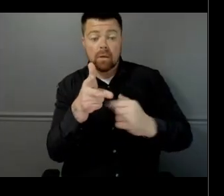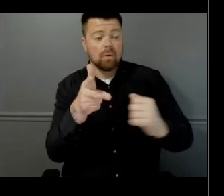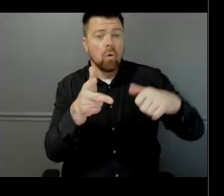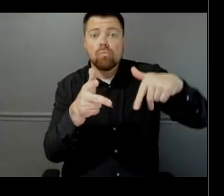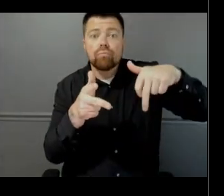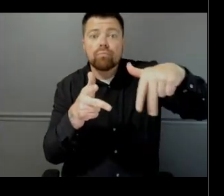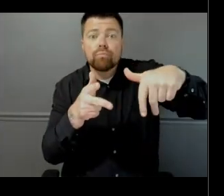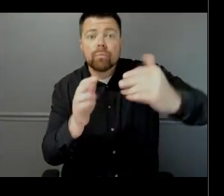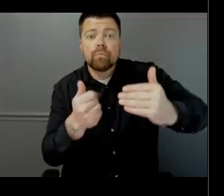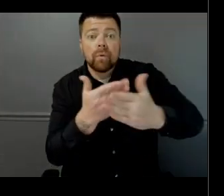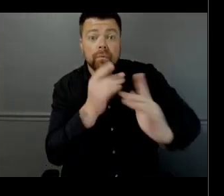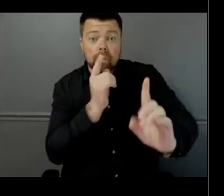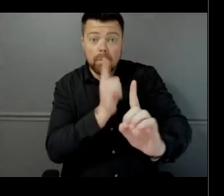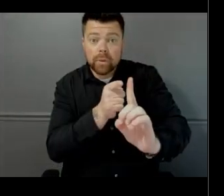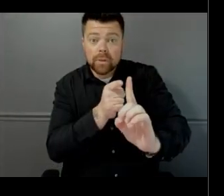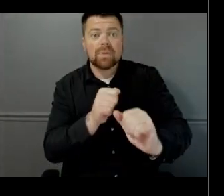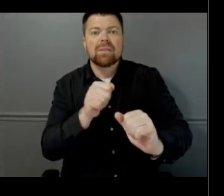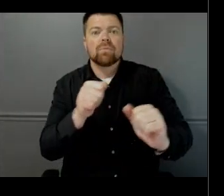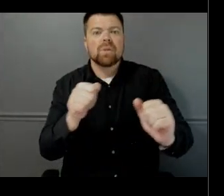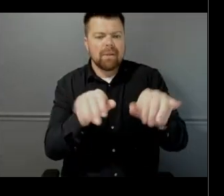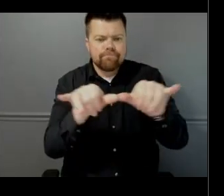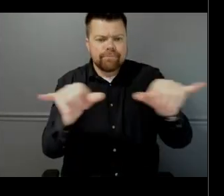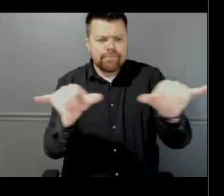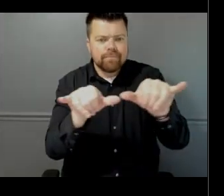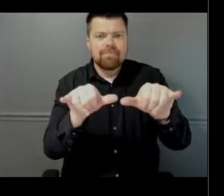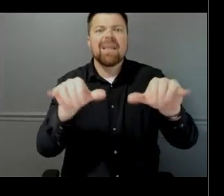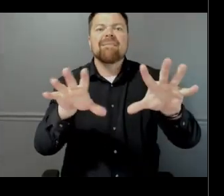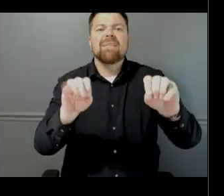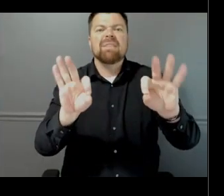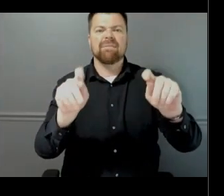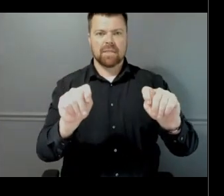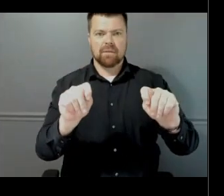arrival points within 50 feet.